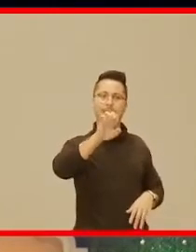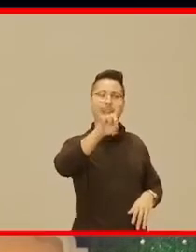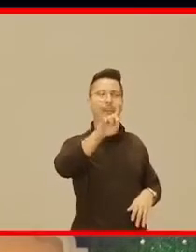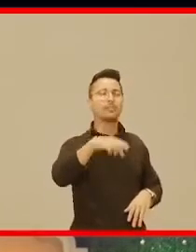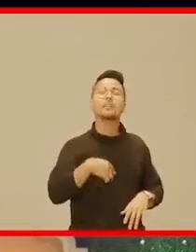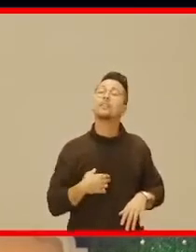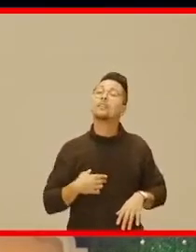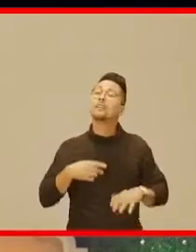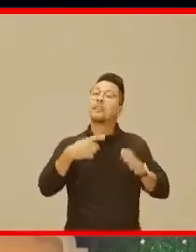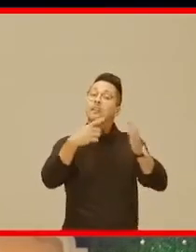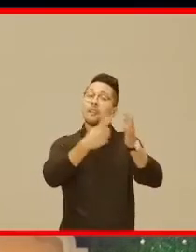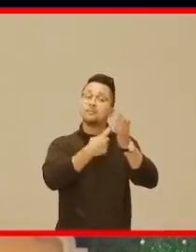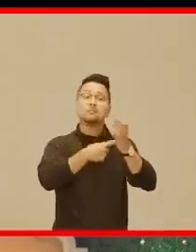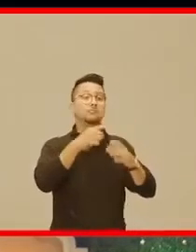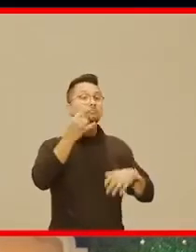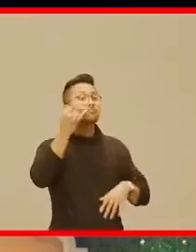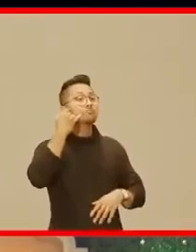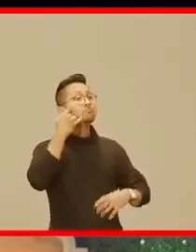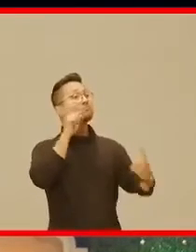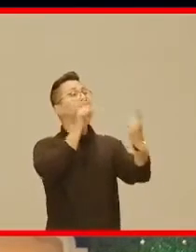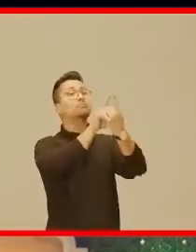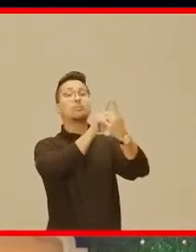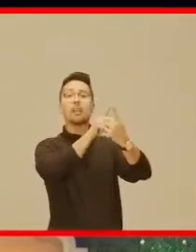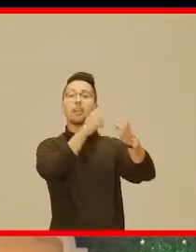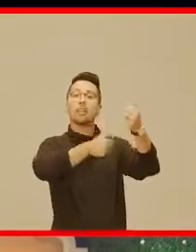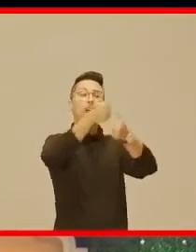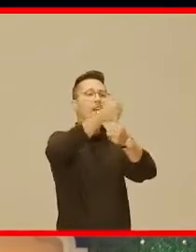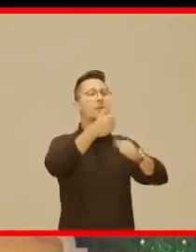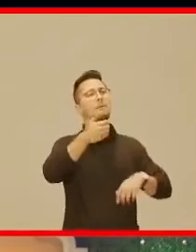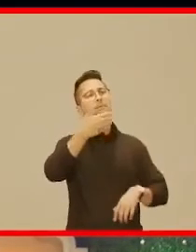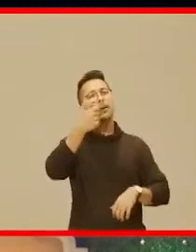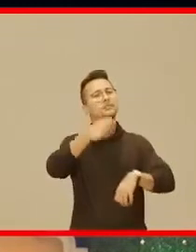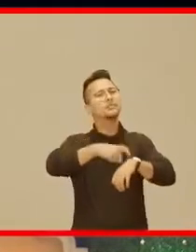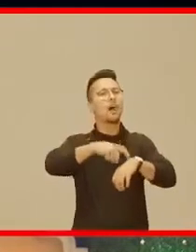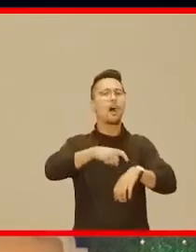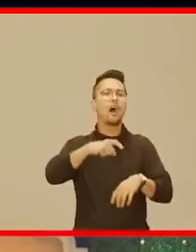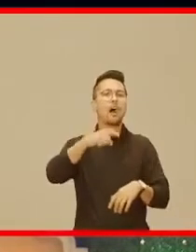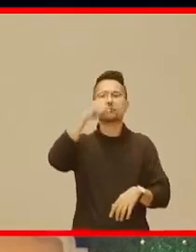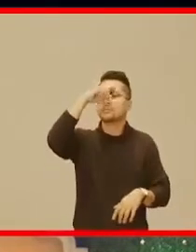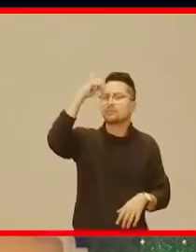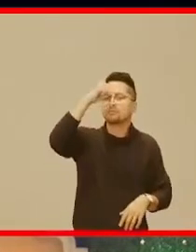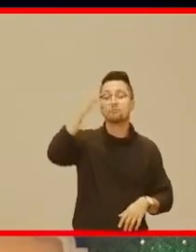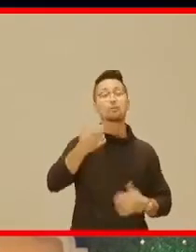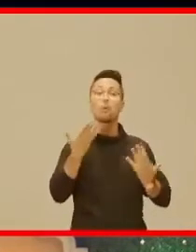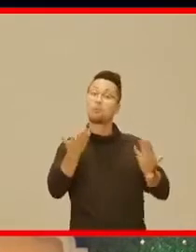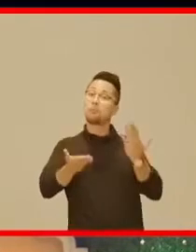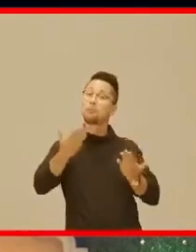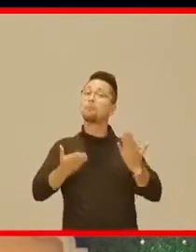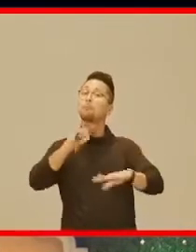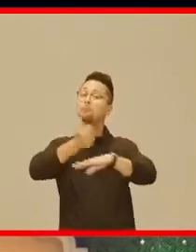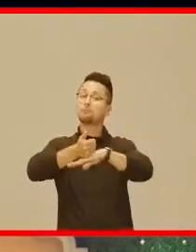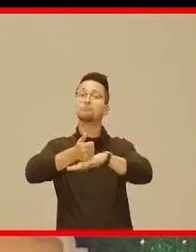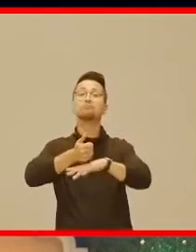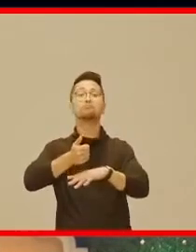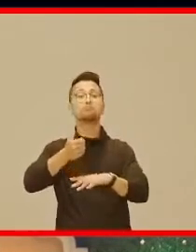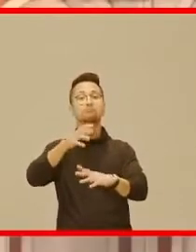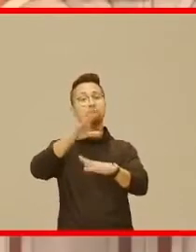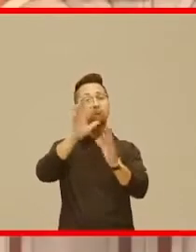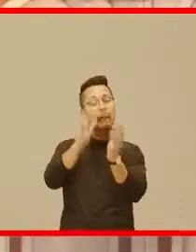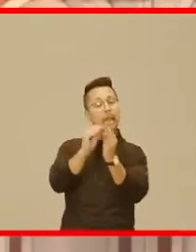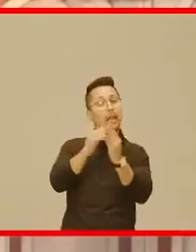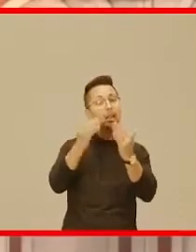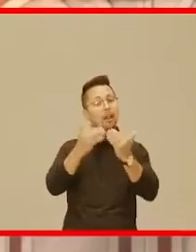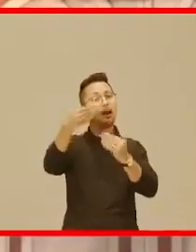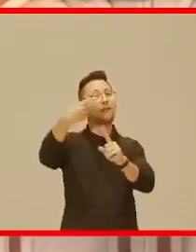sometimes it's best to go during the summer. So make a Yeah. meeting next month and say, hey, I'm Katie Smith. I live